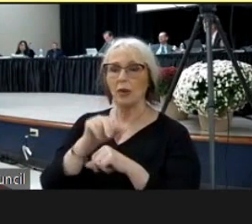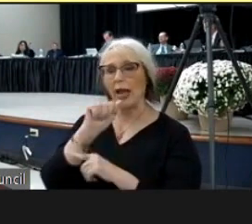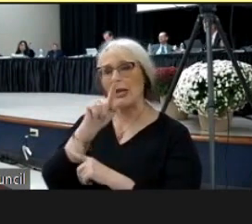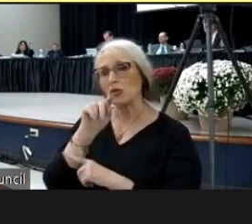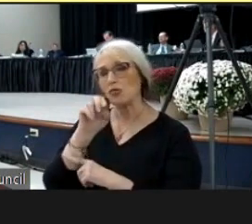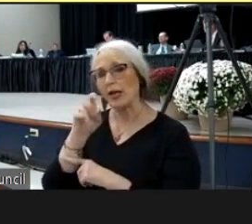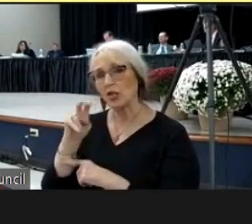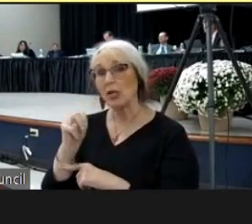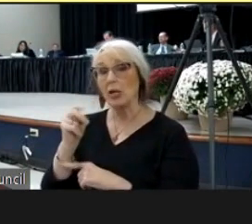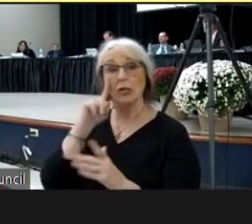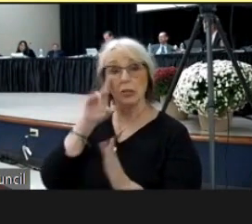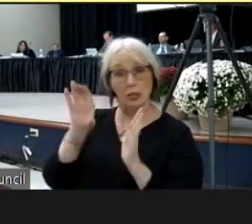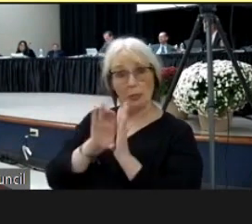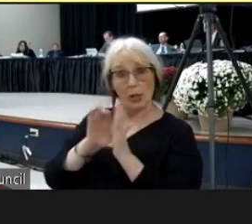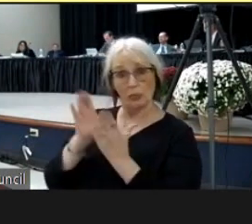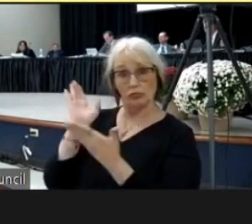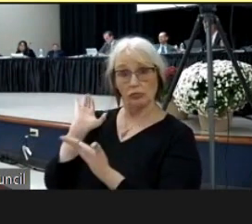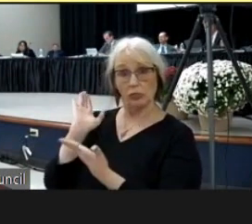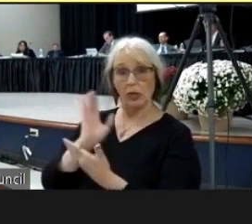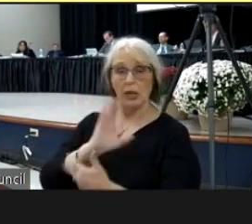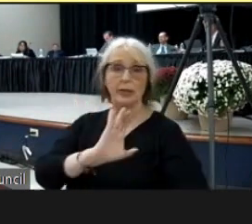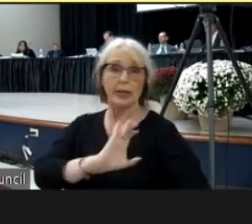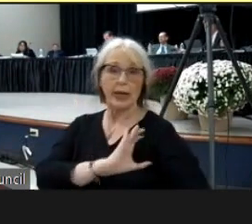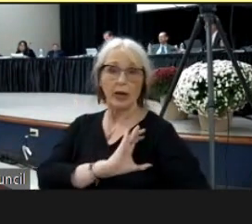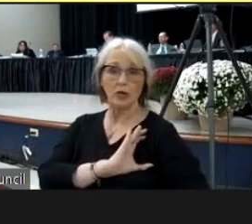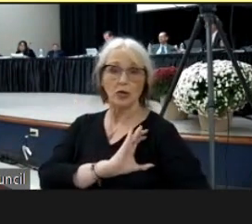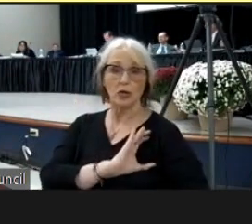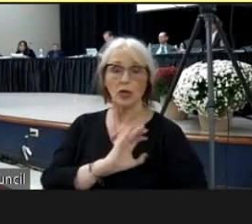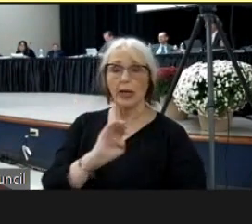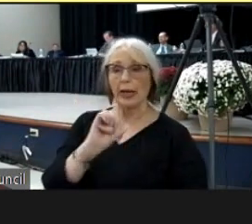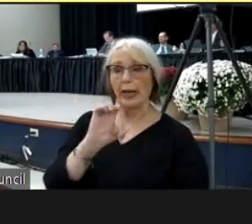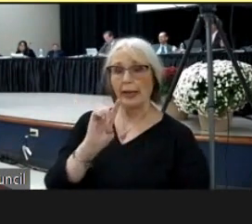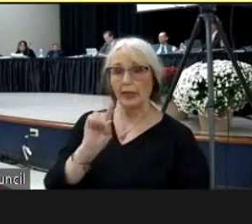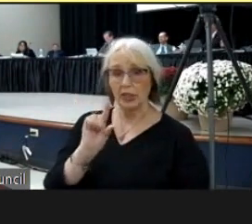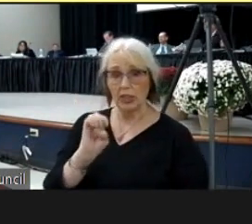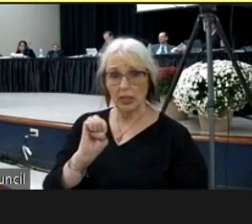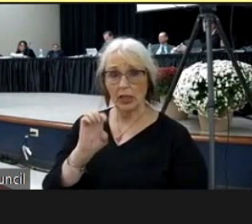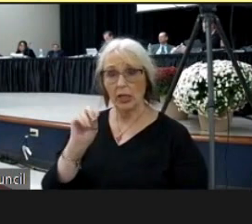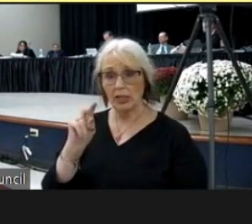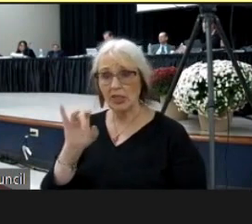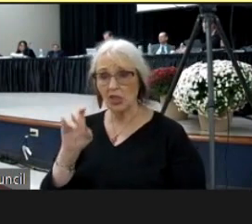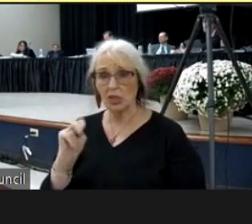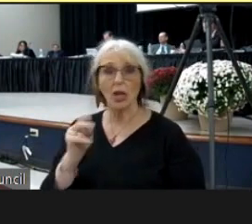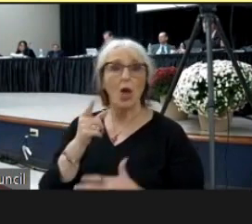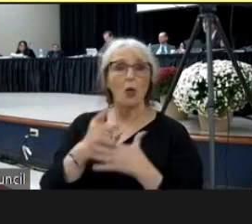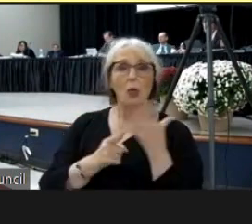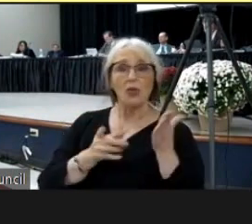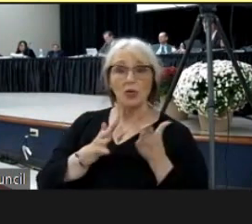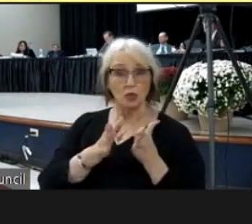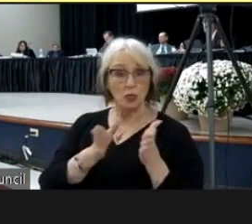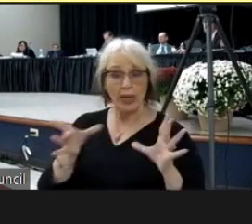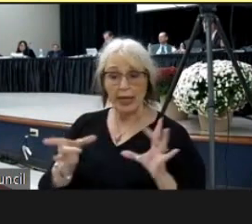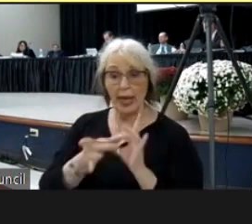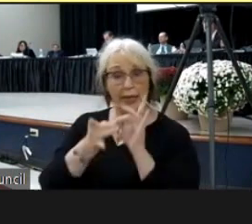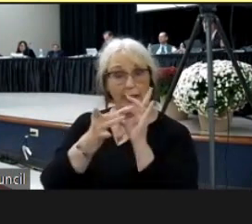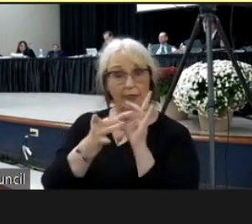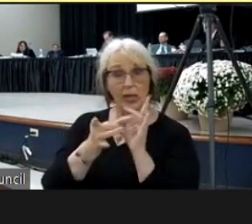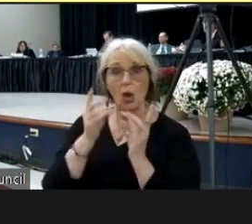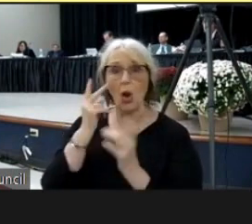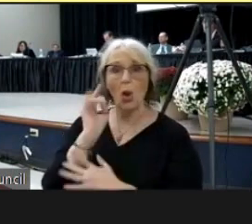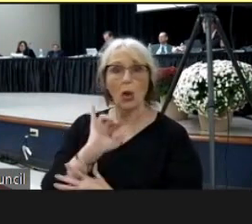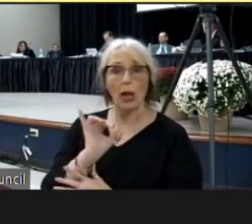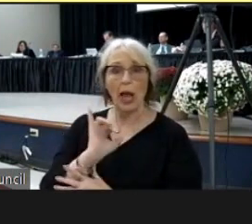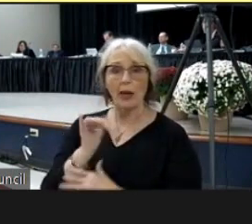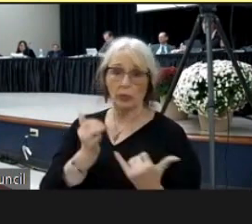some photos of the character, kind of the edge conditions, what the street connectivity looks like at present,